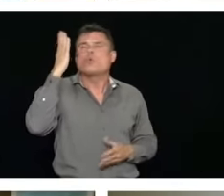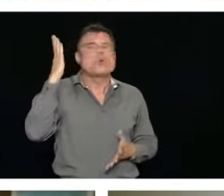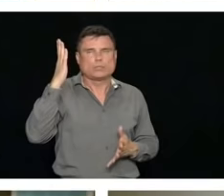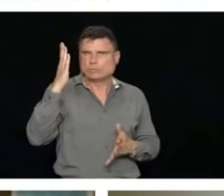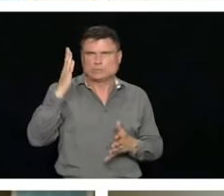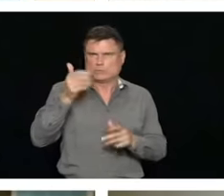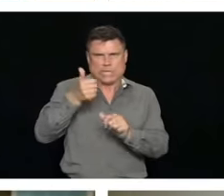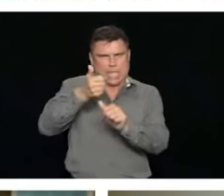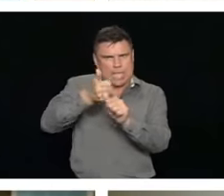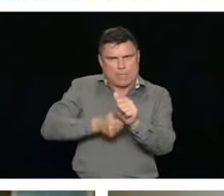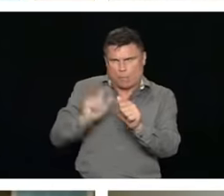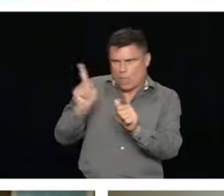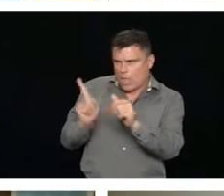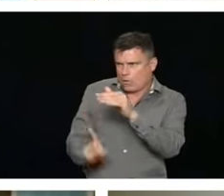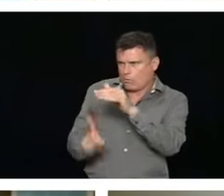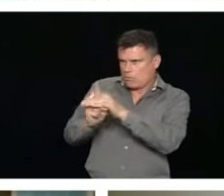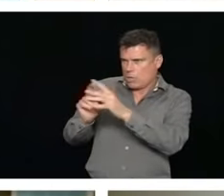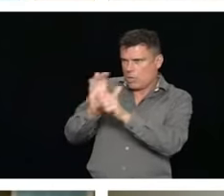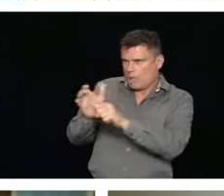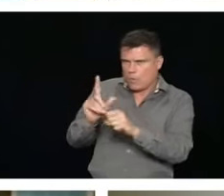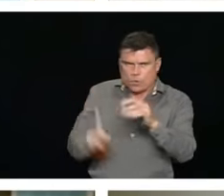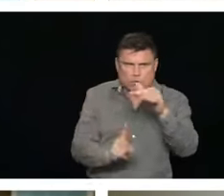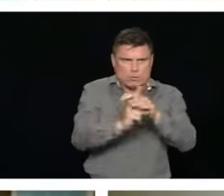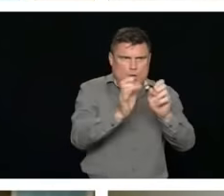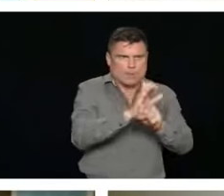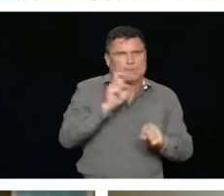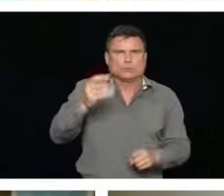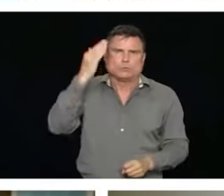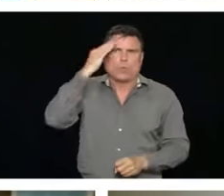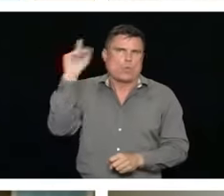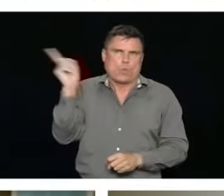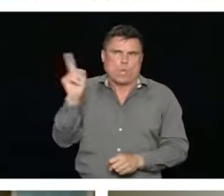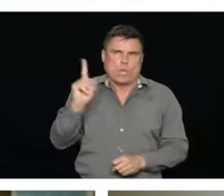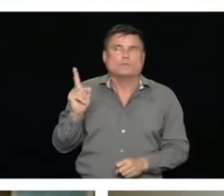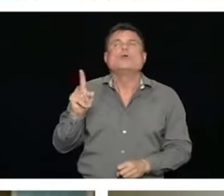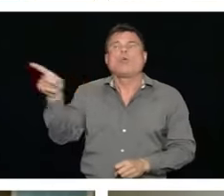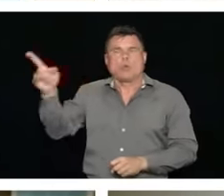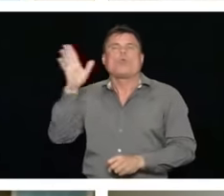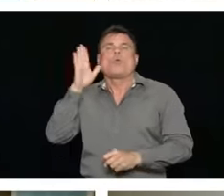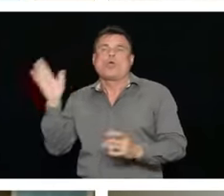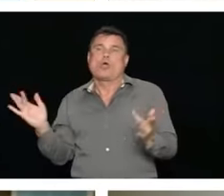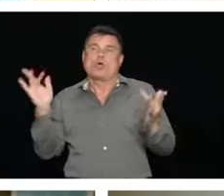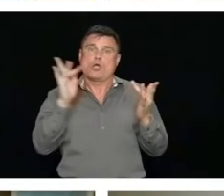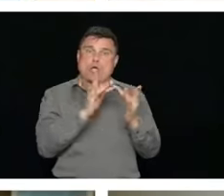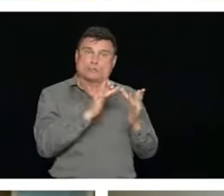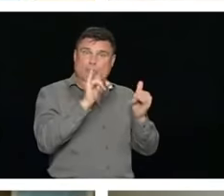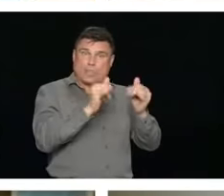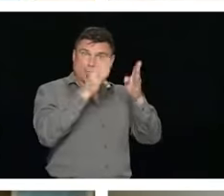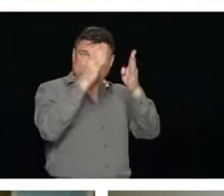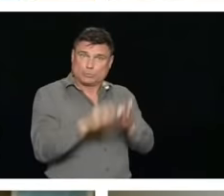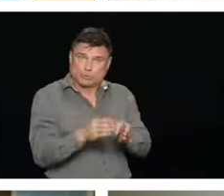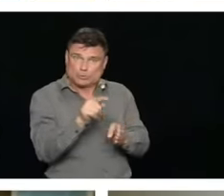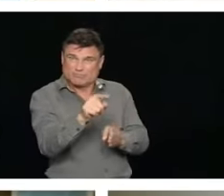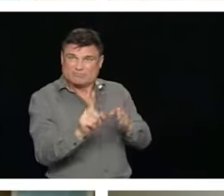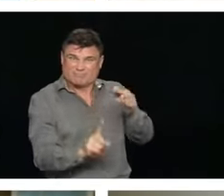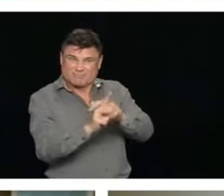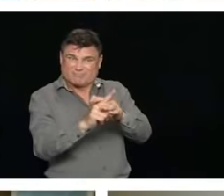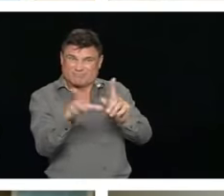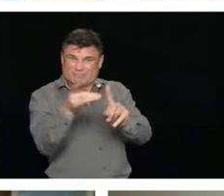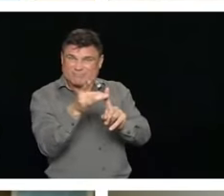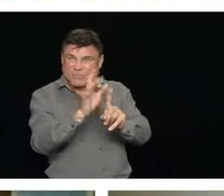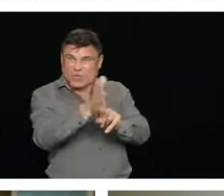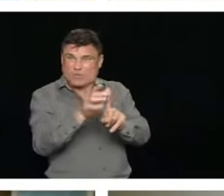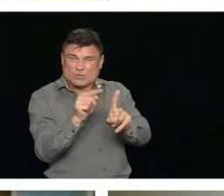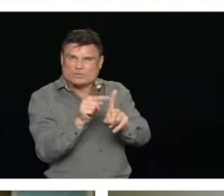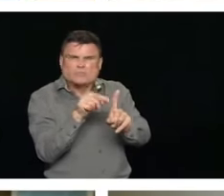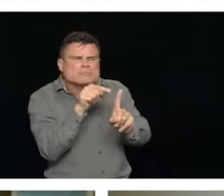about who they've been with and the people that they've spent close time with in their house, people they've spent time with outside